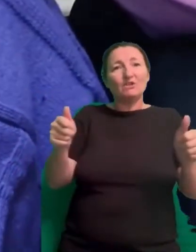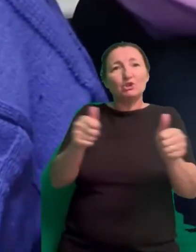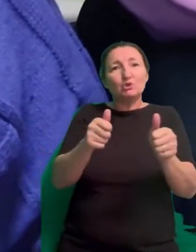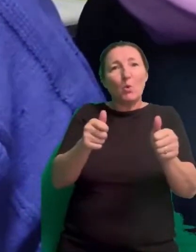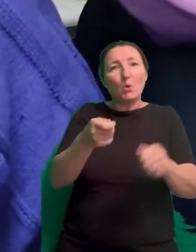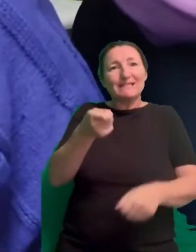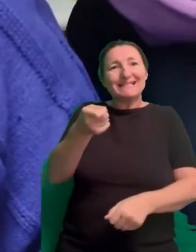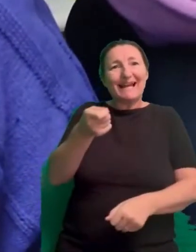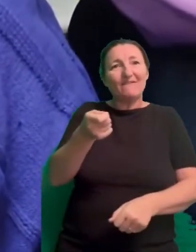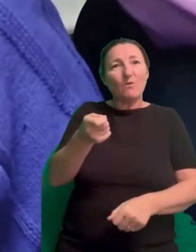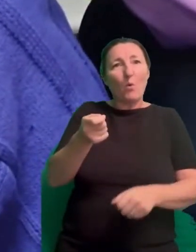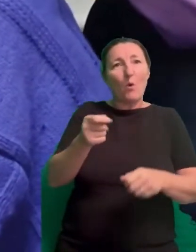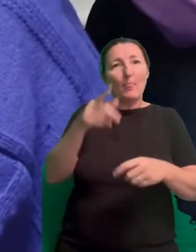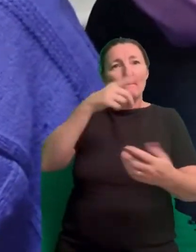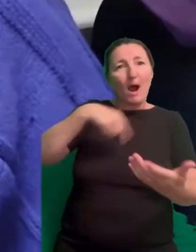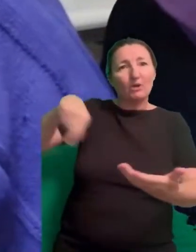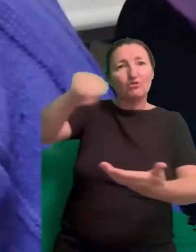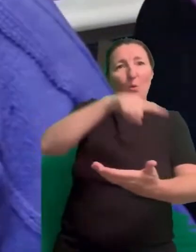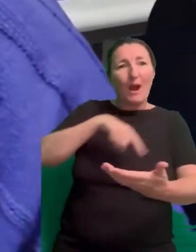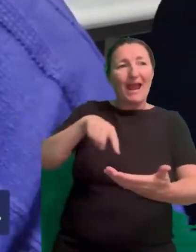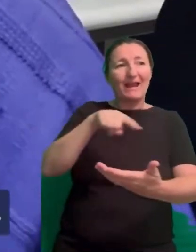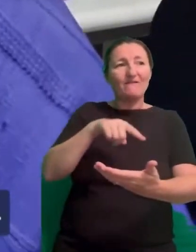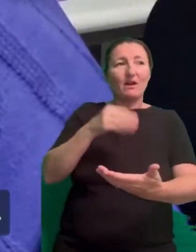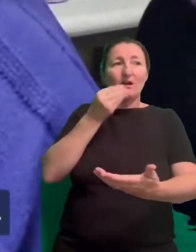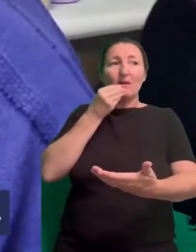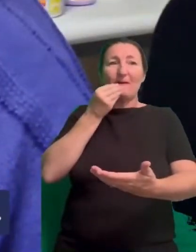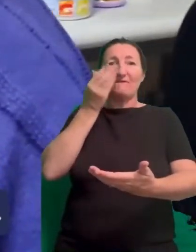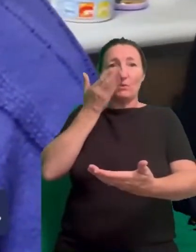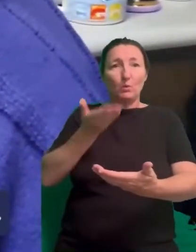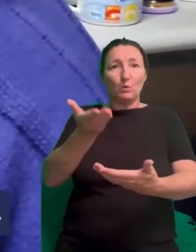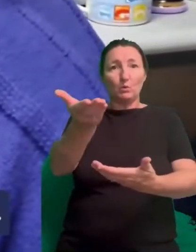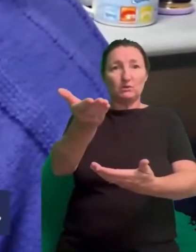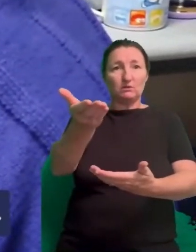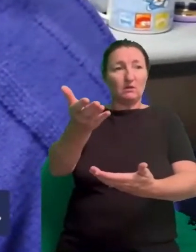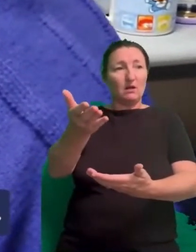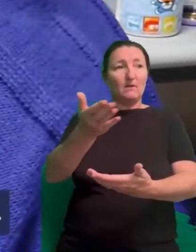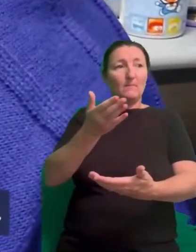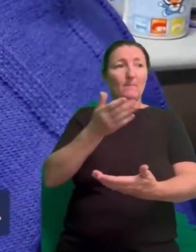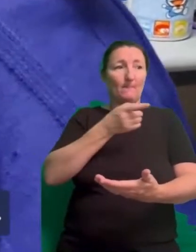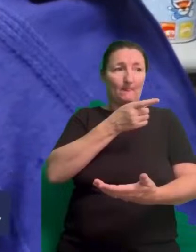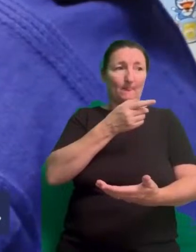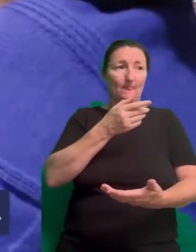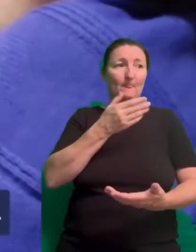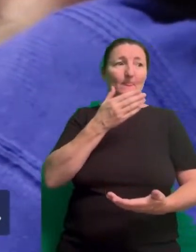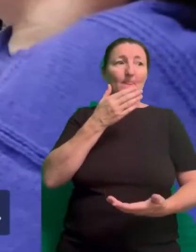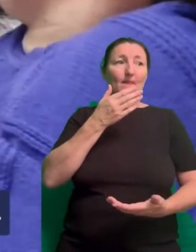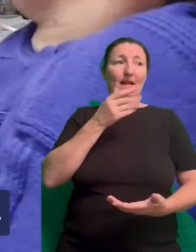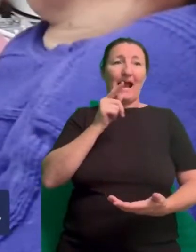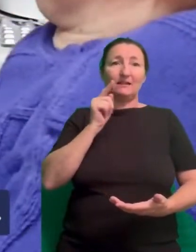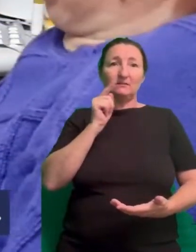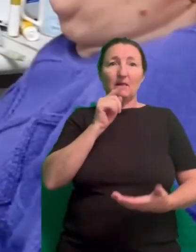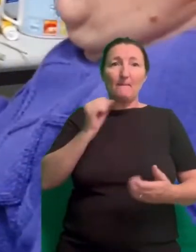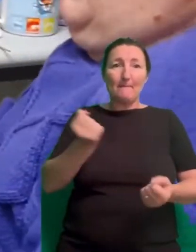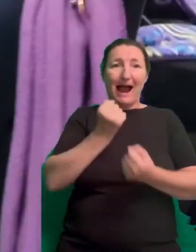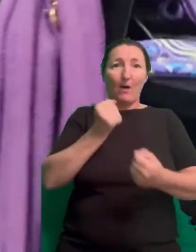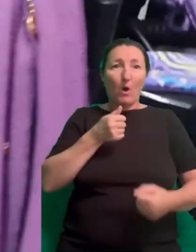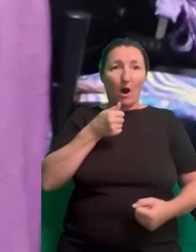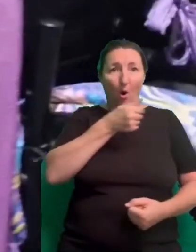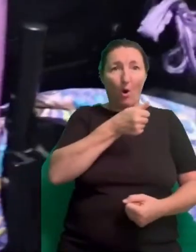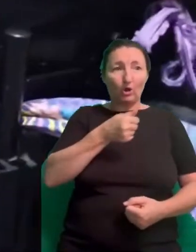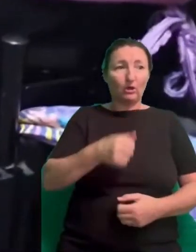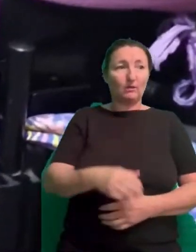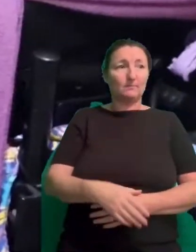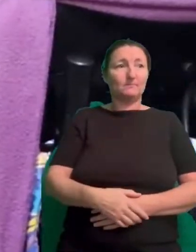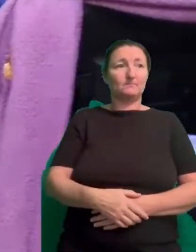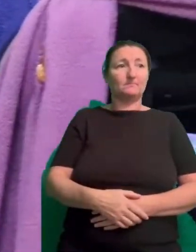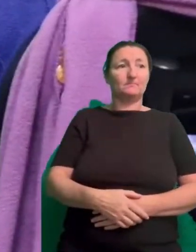dinner in the microwave using my sticks. I can turn on the power point with my long stick,